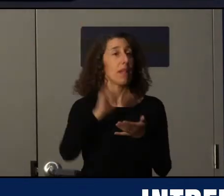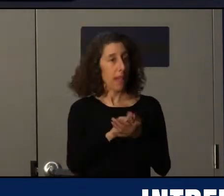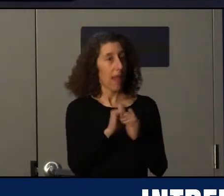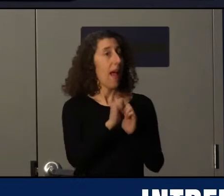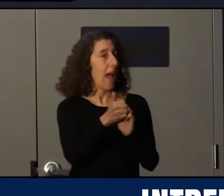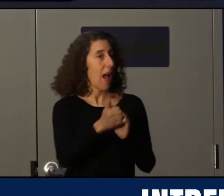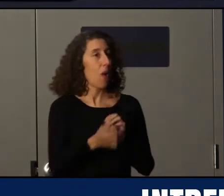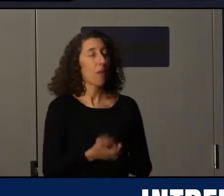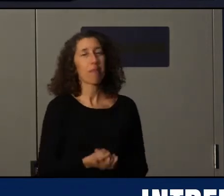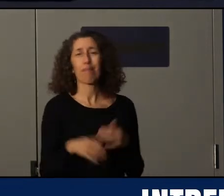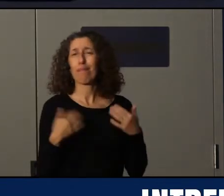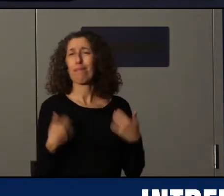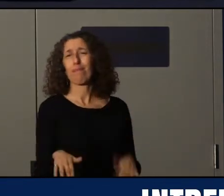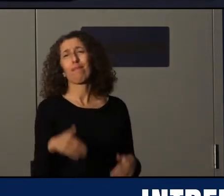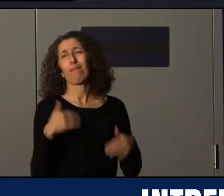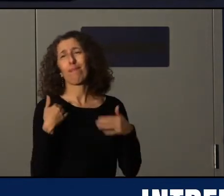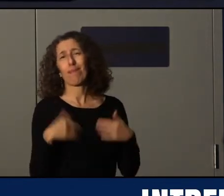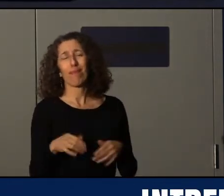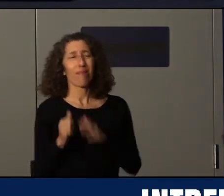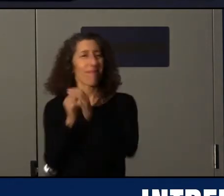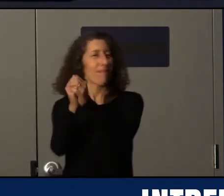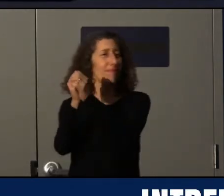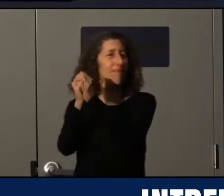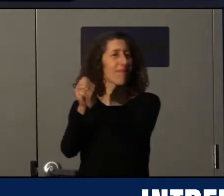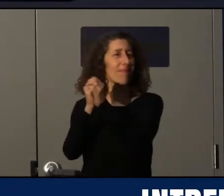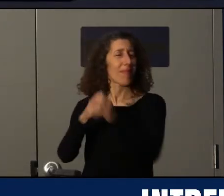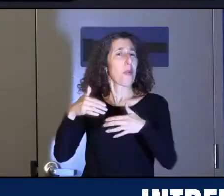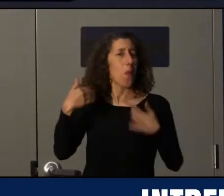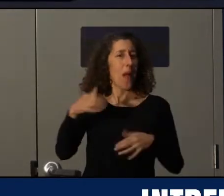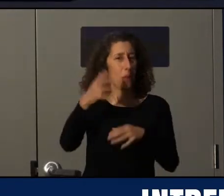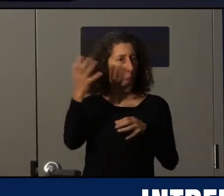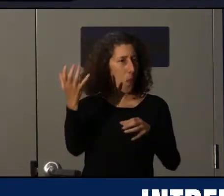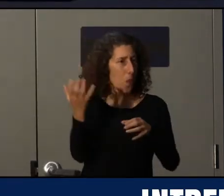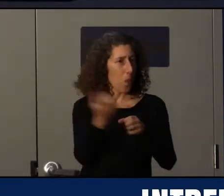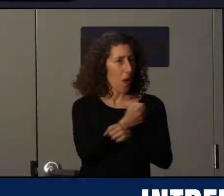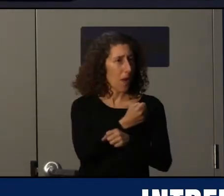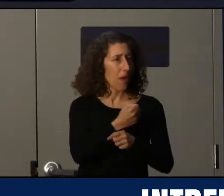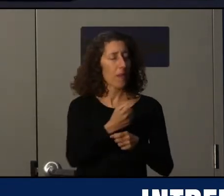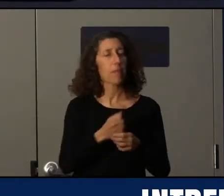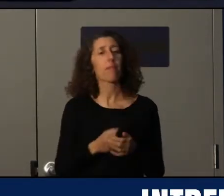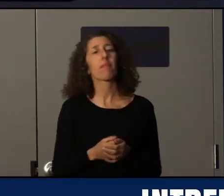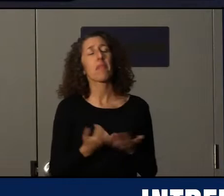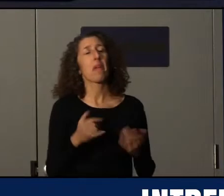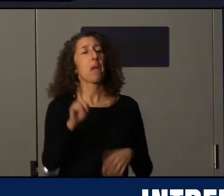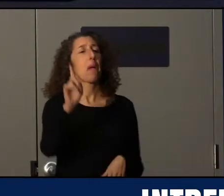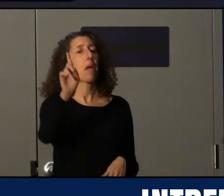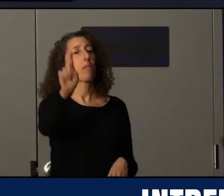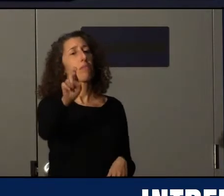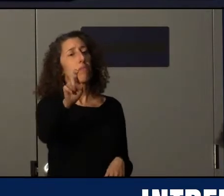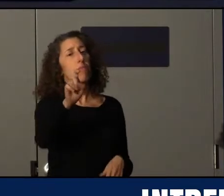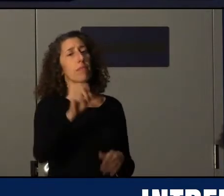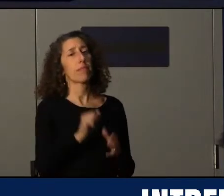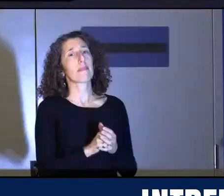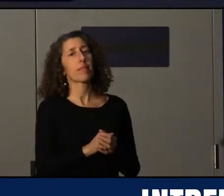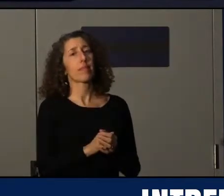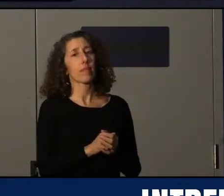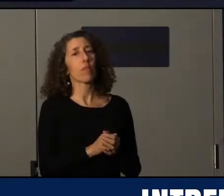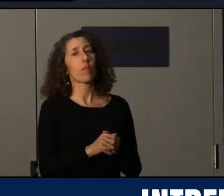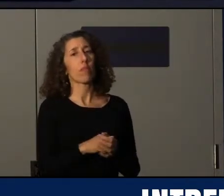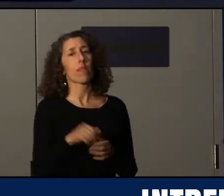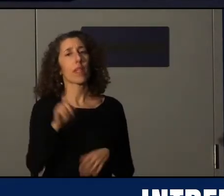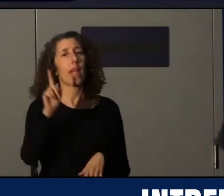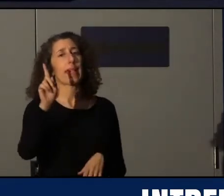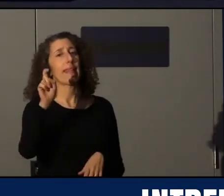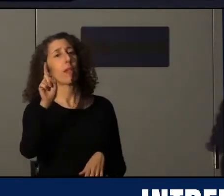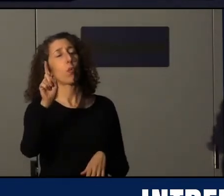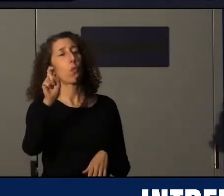that's your path. We talked a little bit about things you did. Some top memories, Nicole, in the art. Do we see some pictures? I don't know if you've